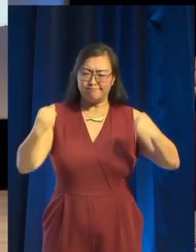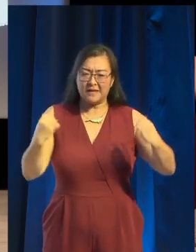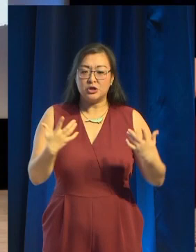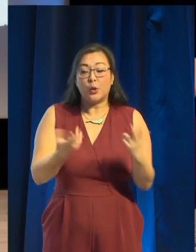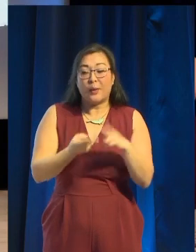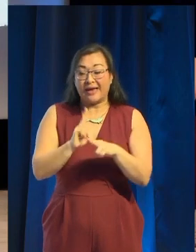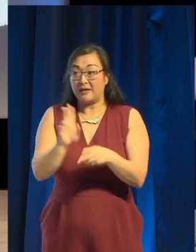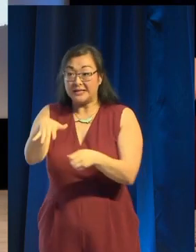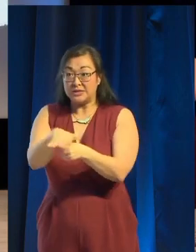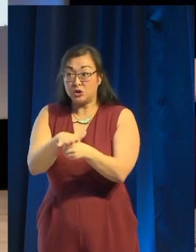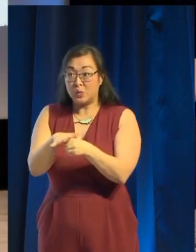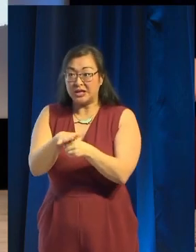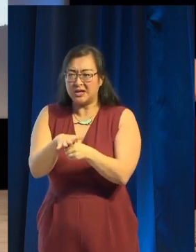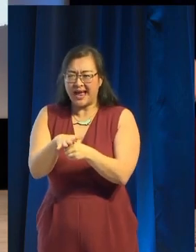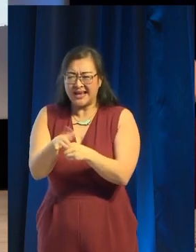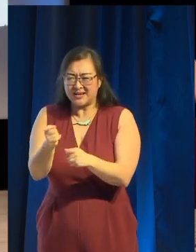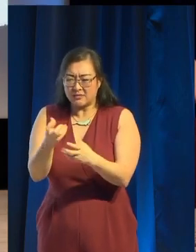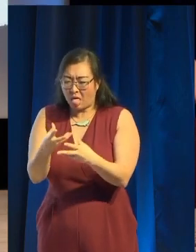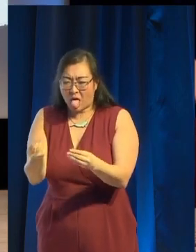that's okay, you know. And